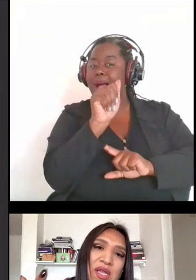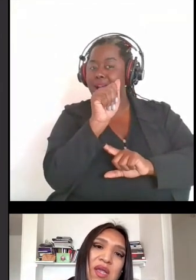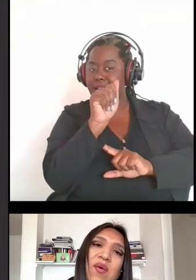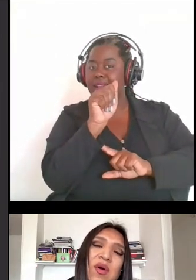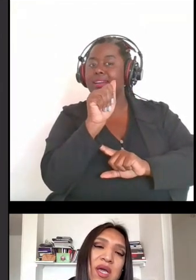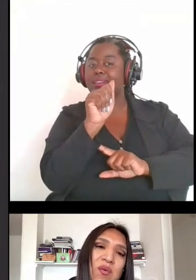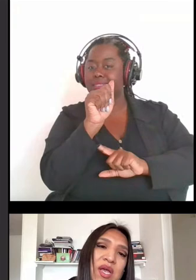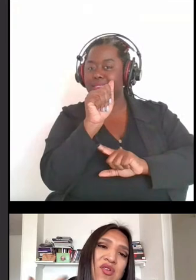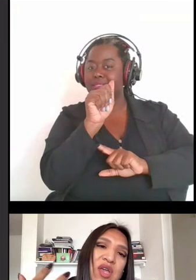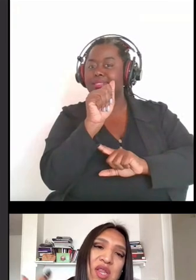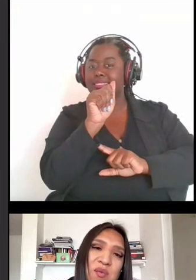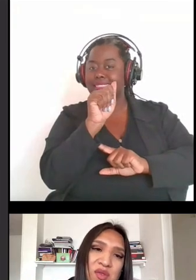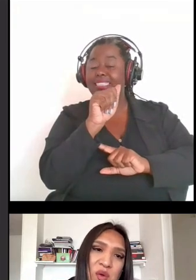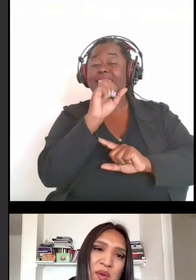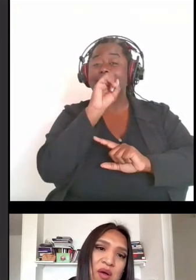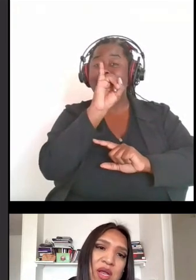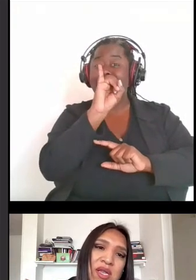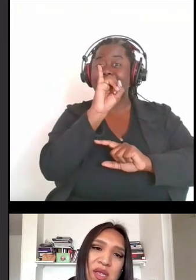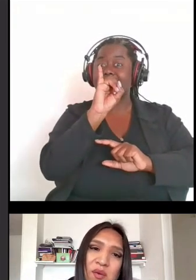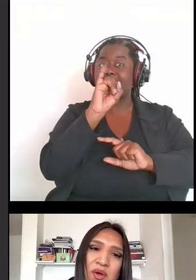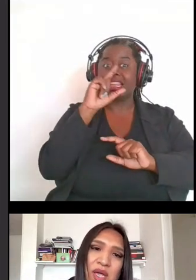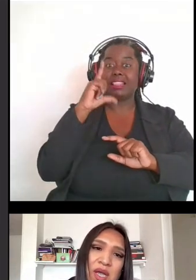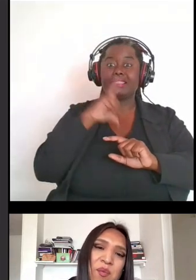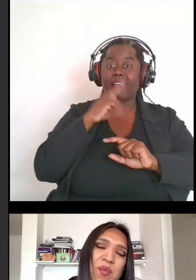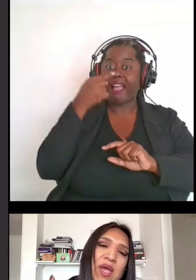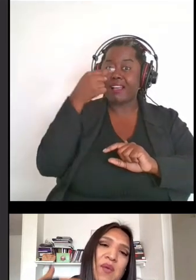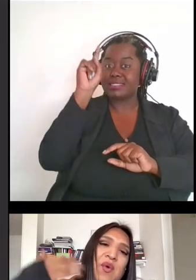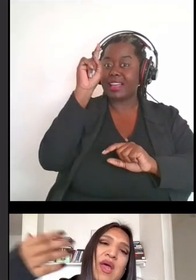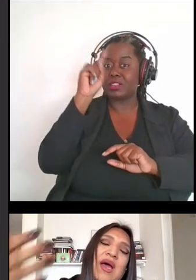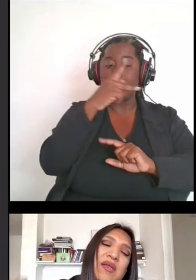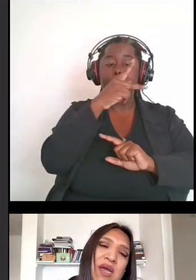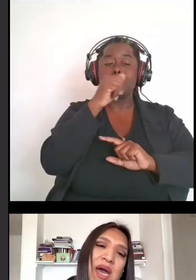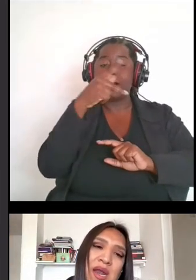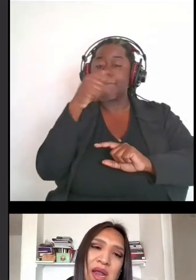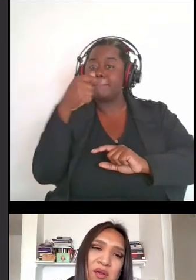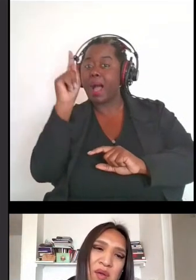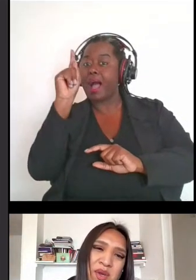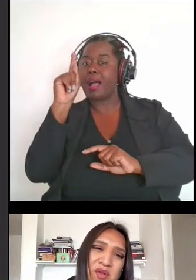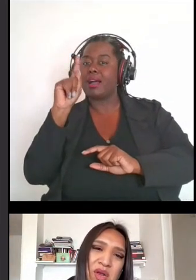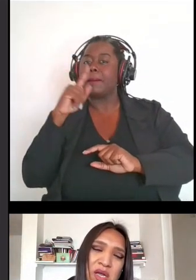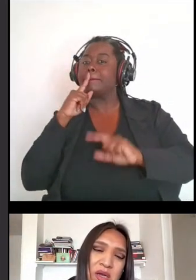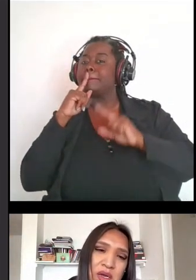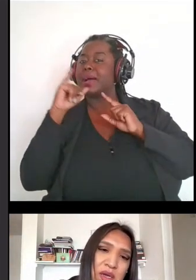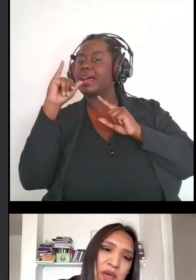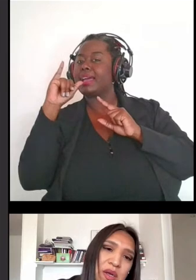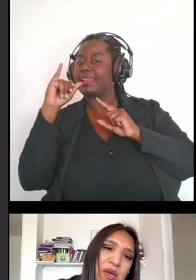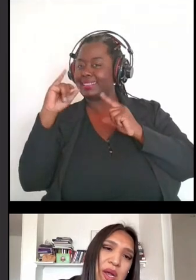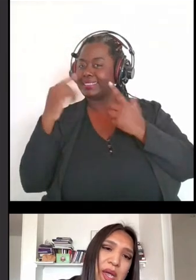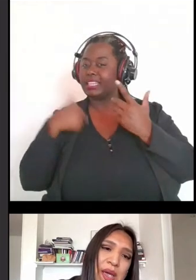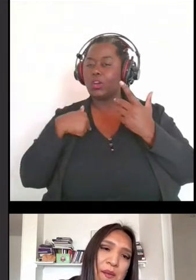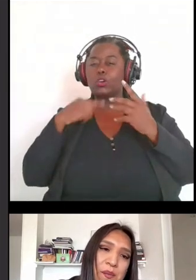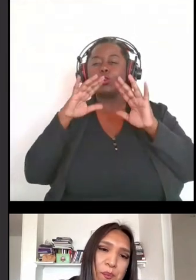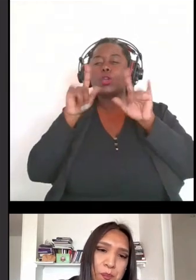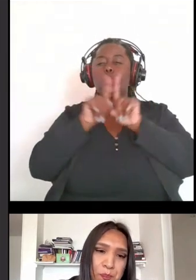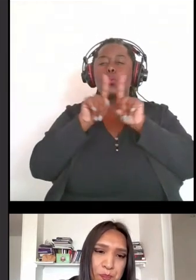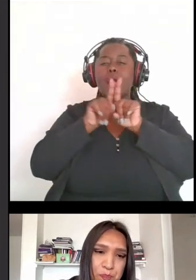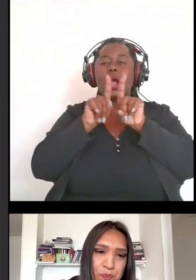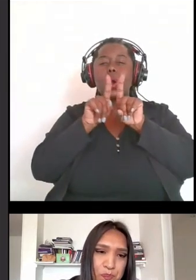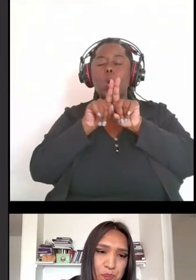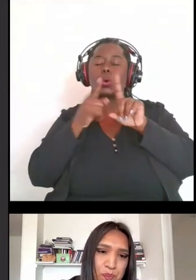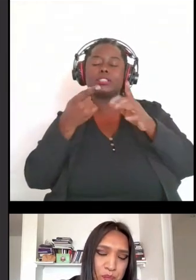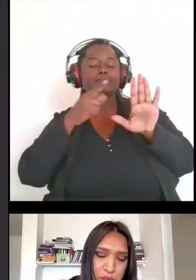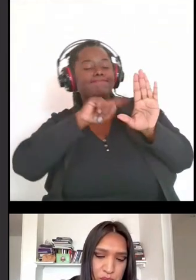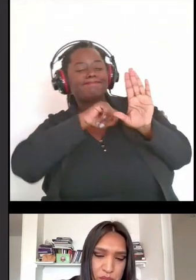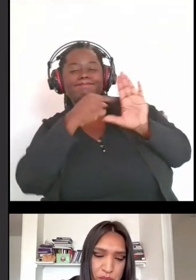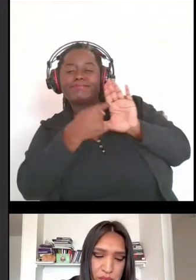and this can also be Papa which is the Spanish word for father so I can play have